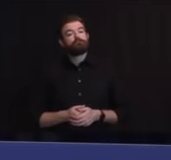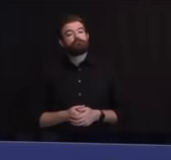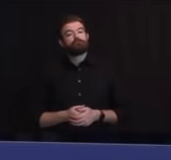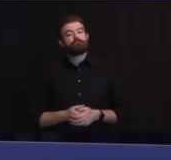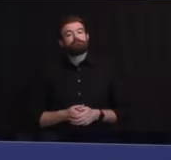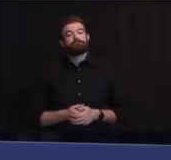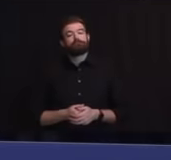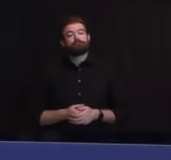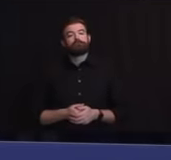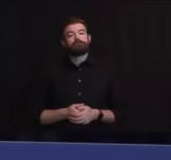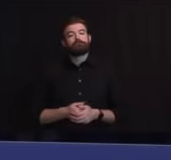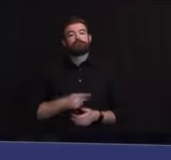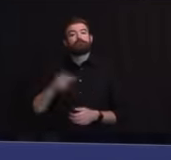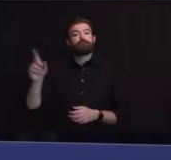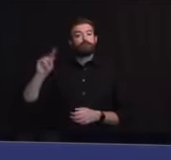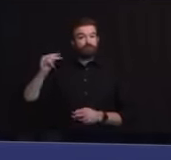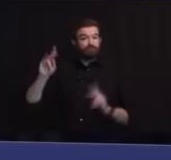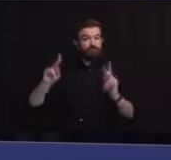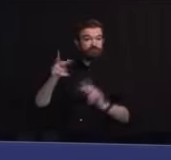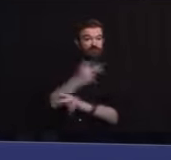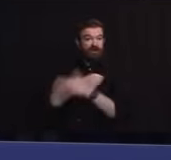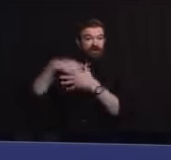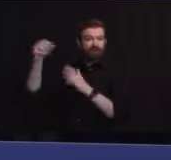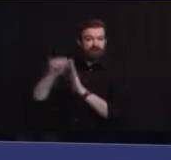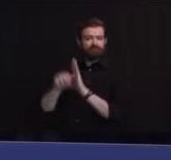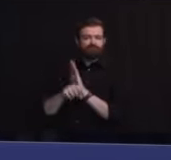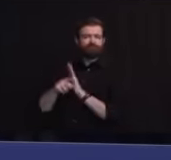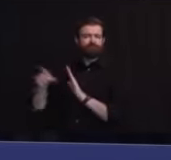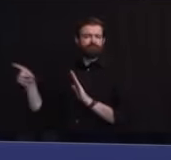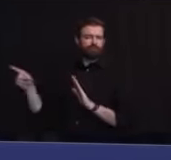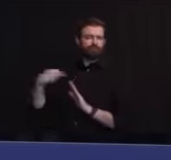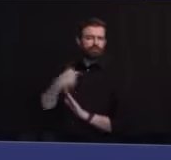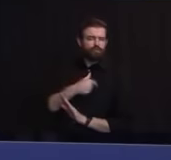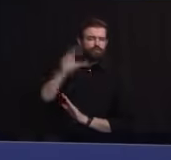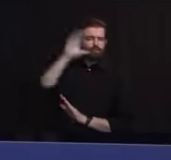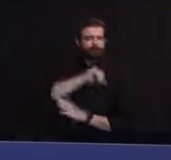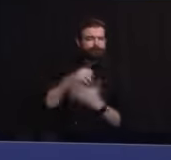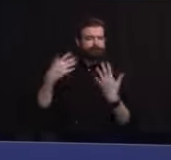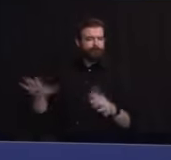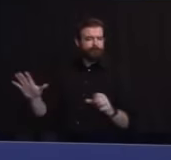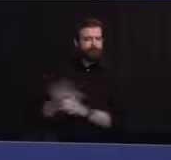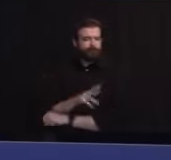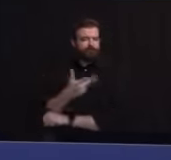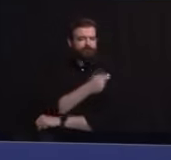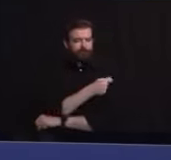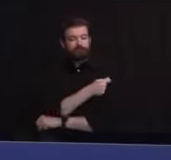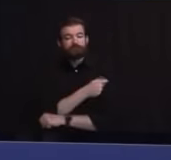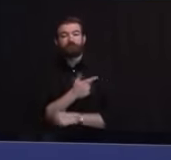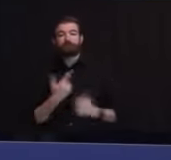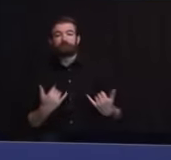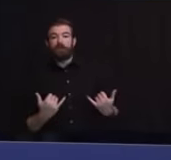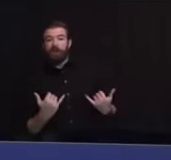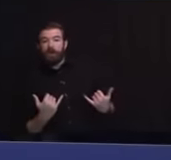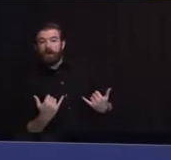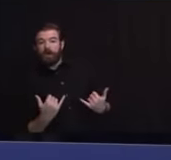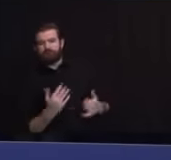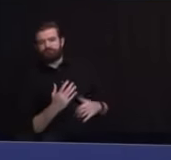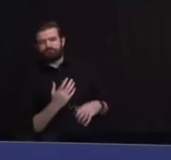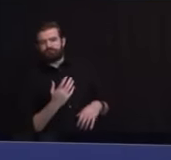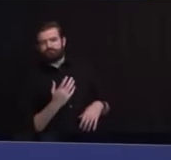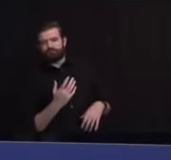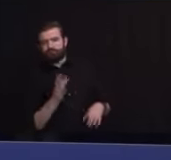is probably around 156,261. To create that estimate, we divide fully